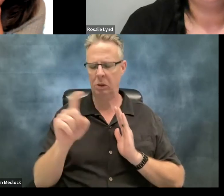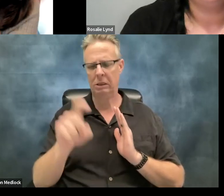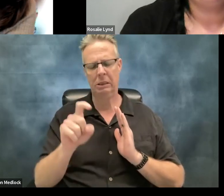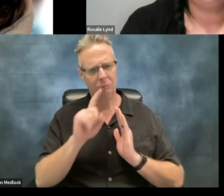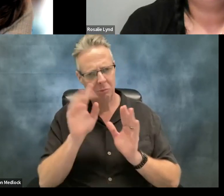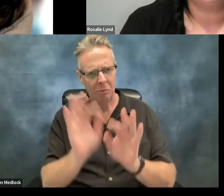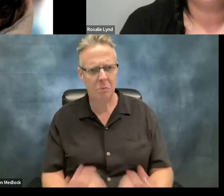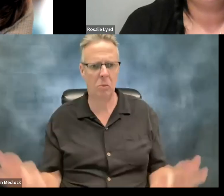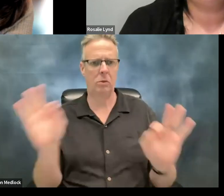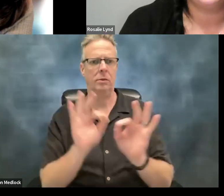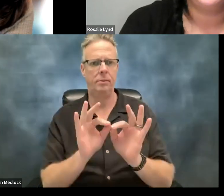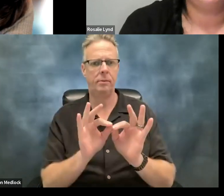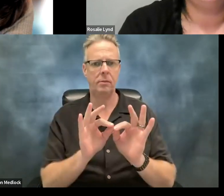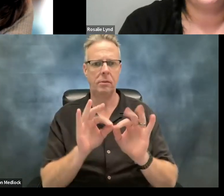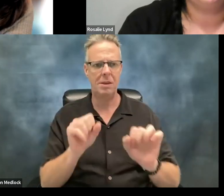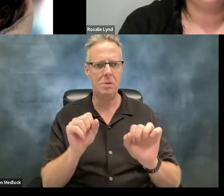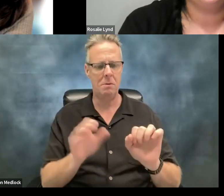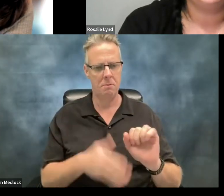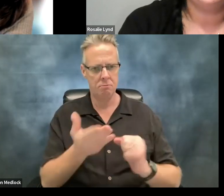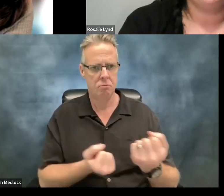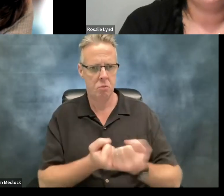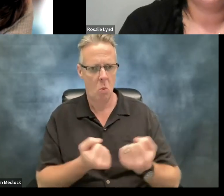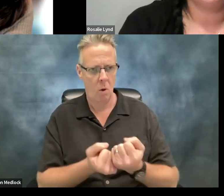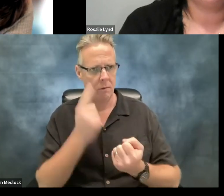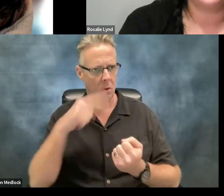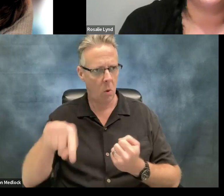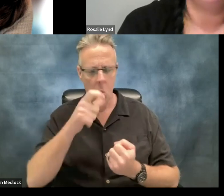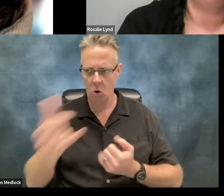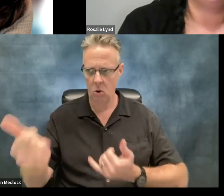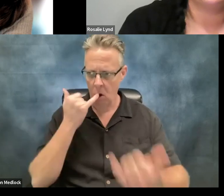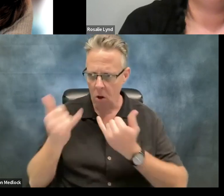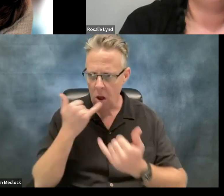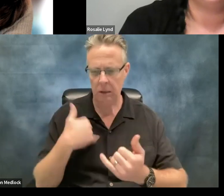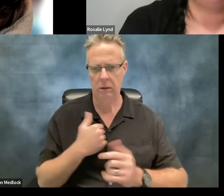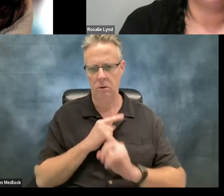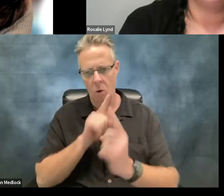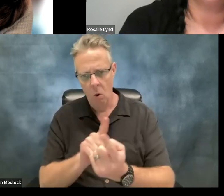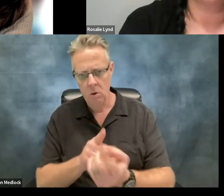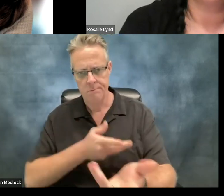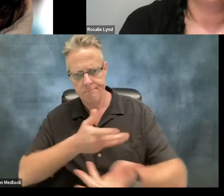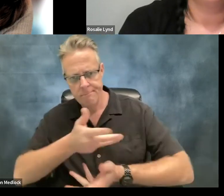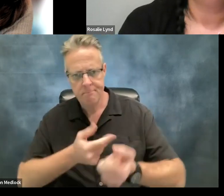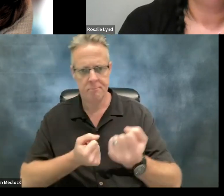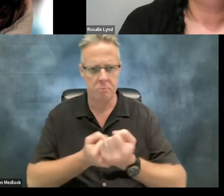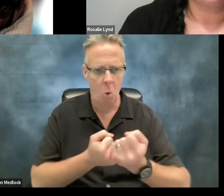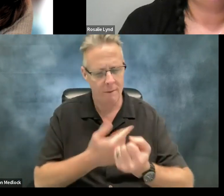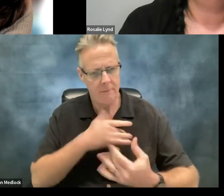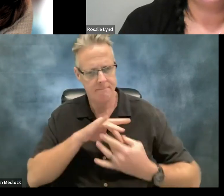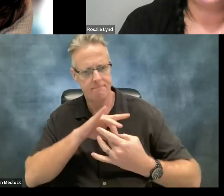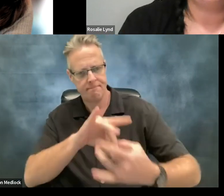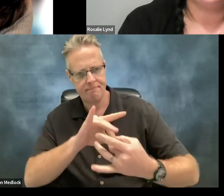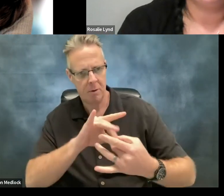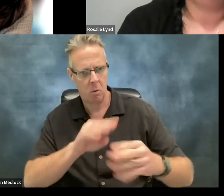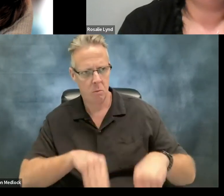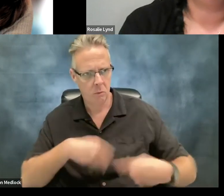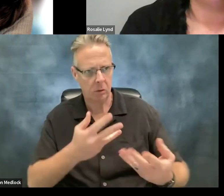to be able to be there for the people who call in and to support them and connect with them and just provide for